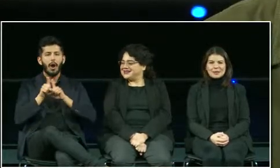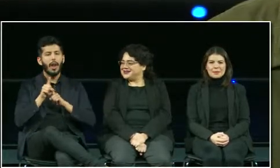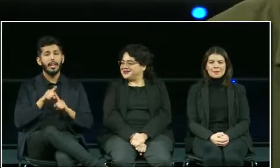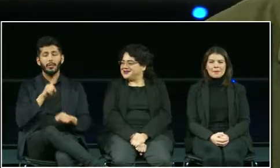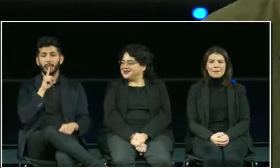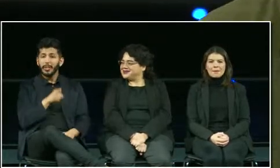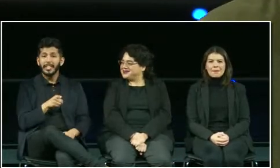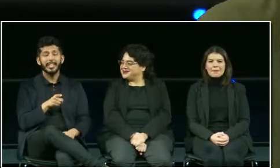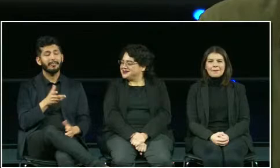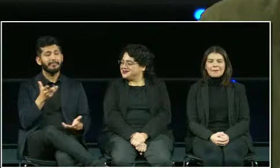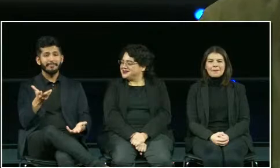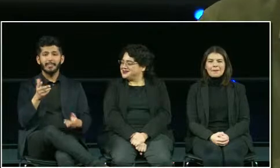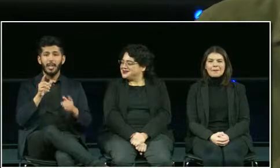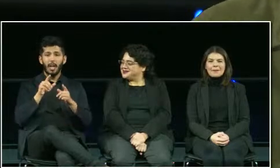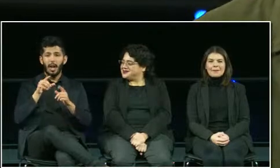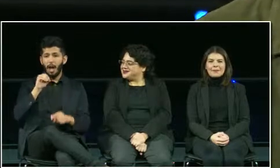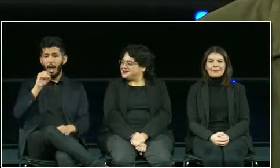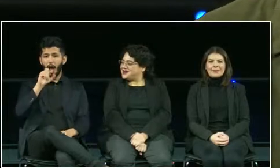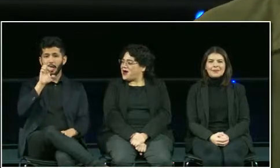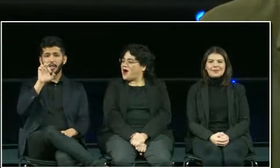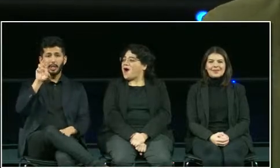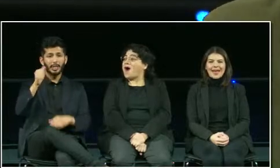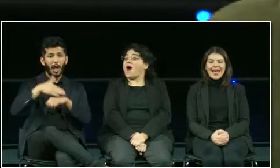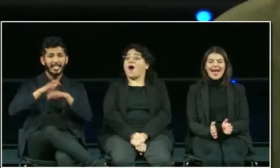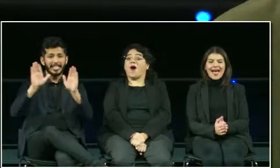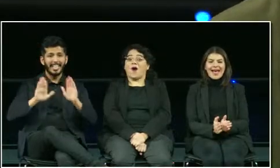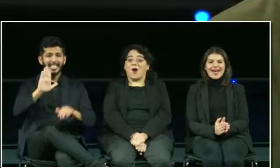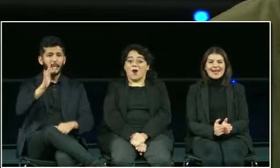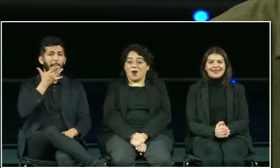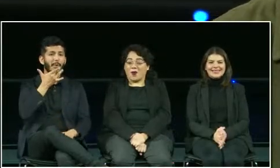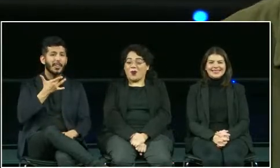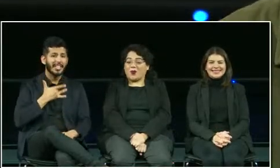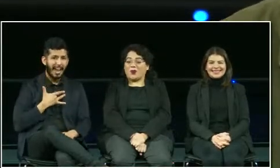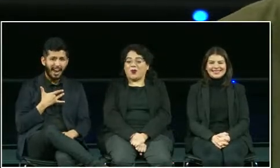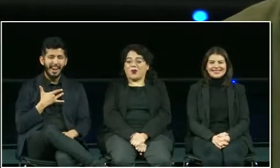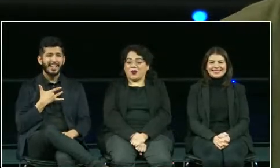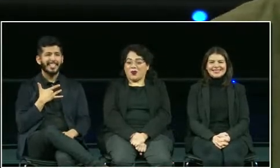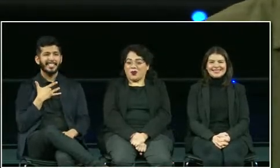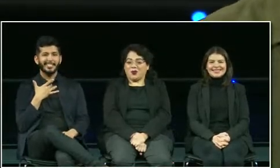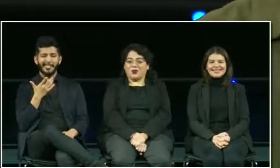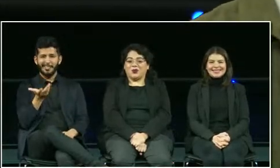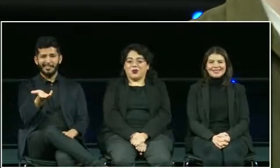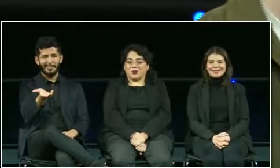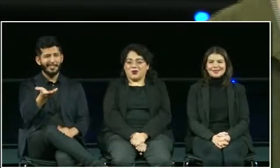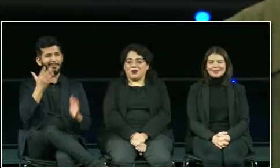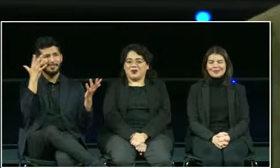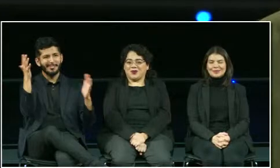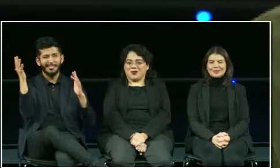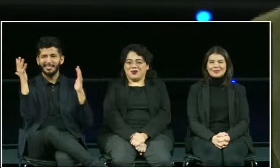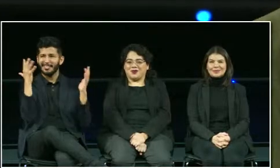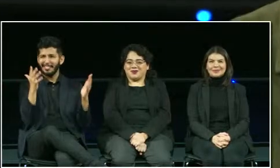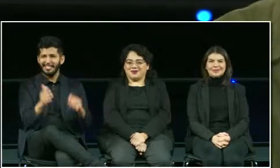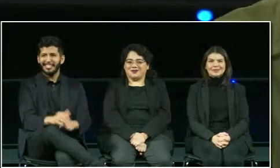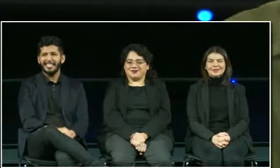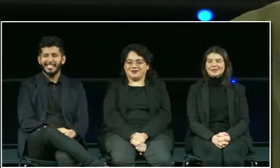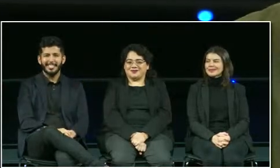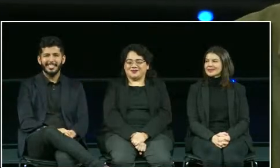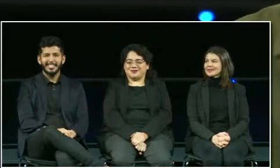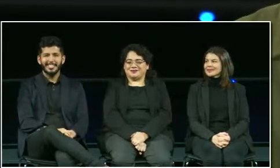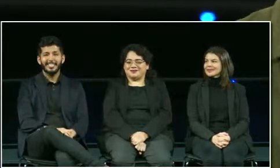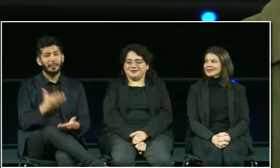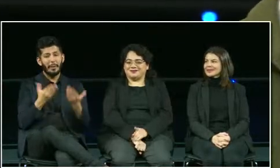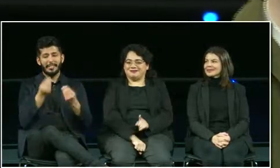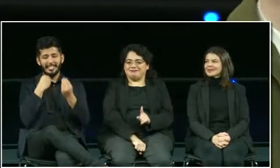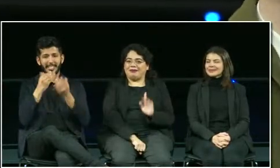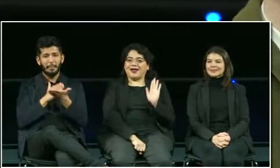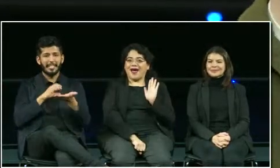Oscars on Sunday is James's birthday. Whoa! So he's coming with us for sure. We're gonna have some cake on the red